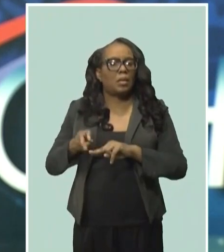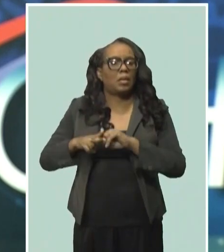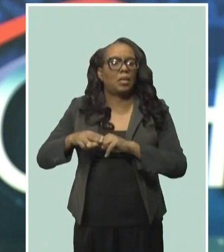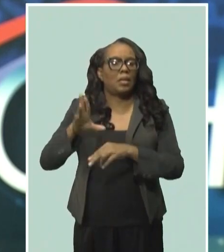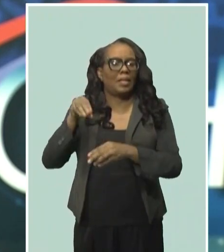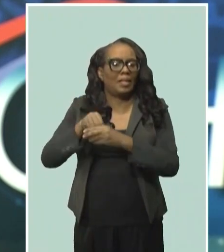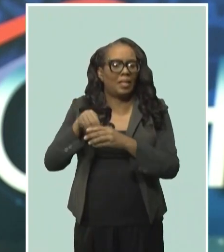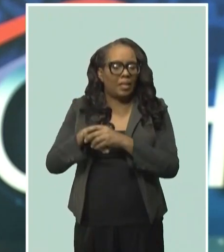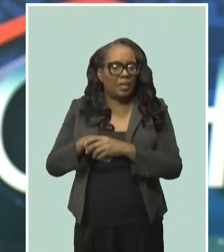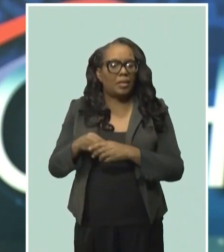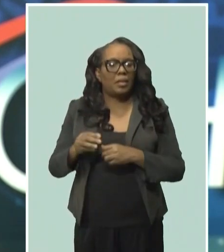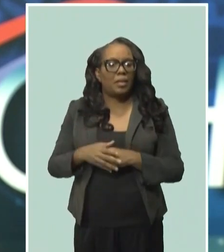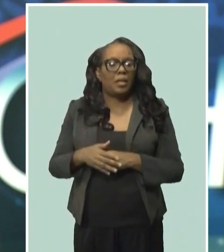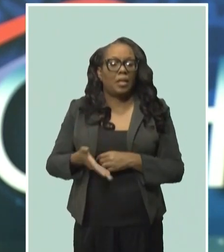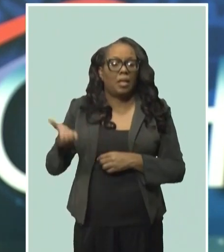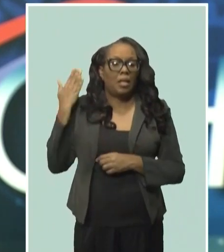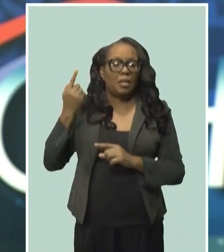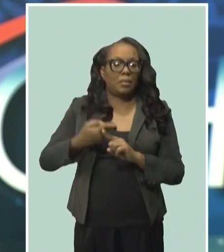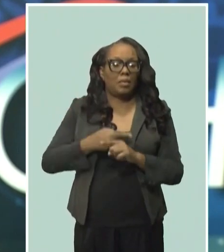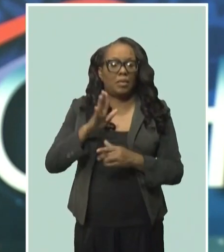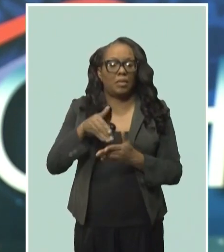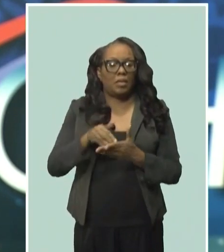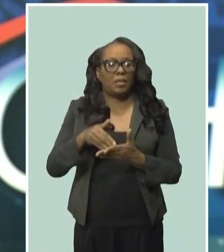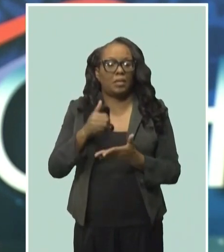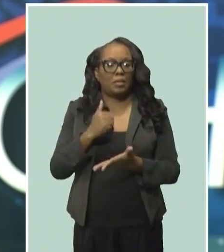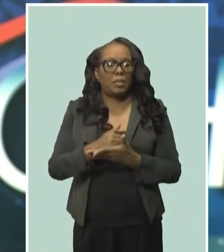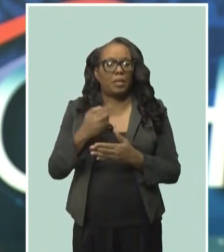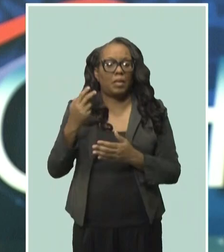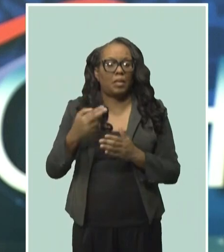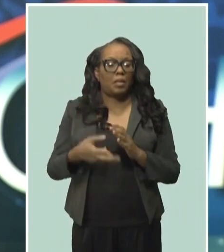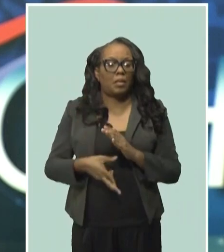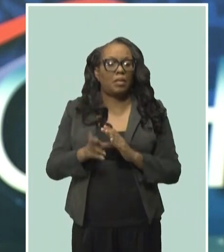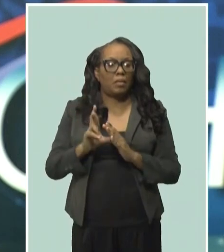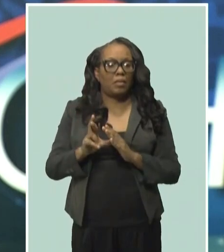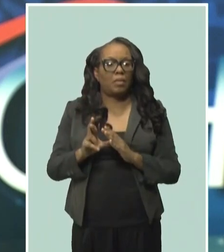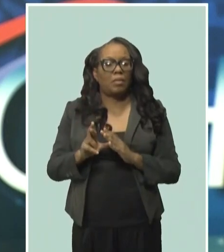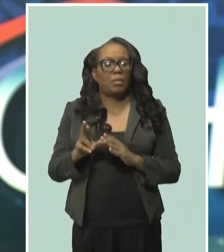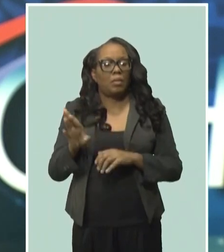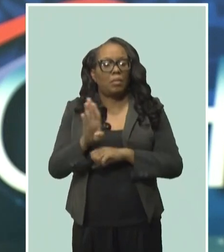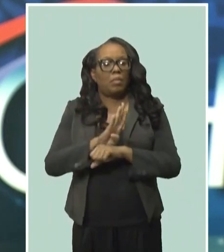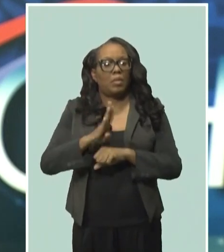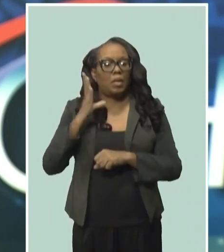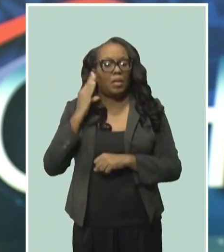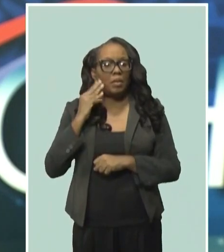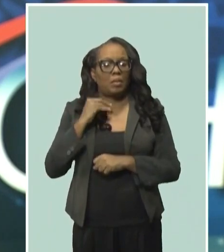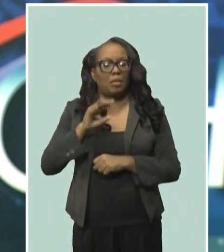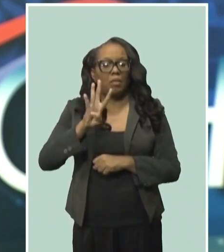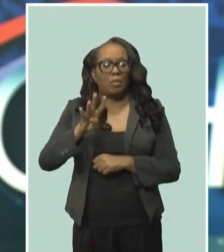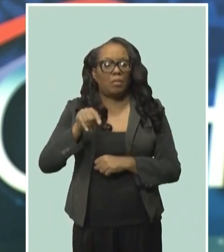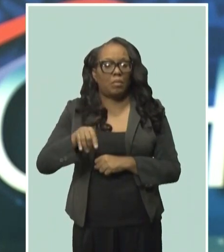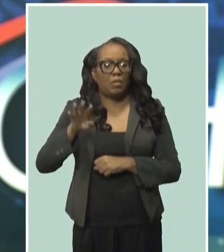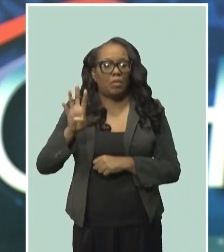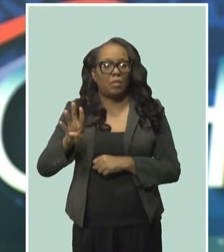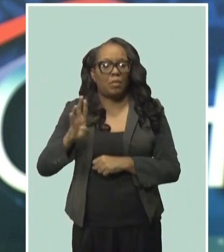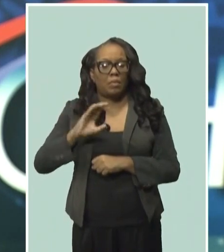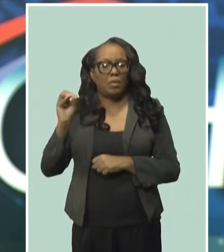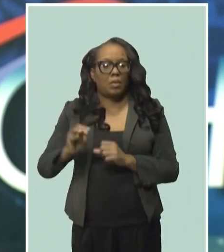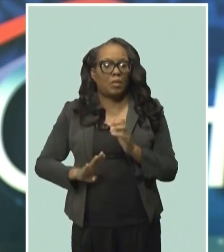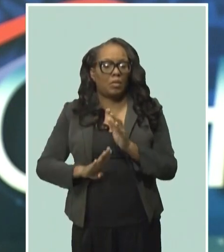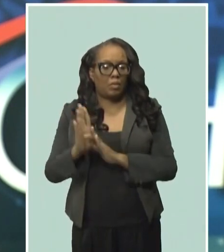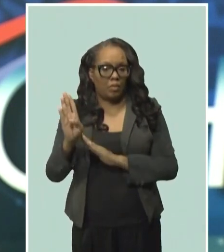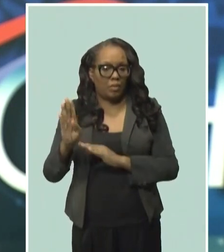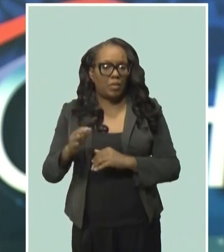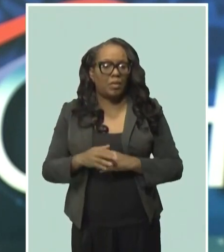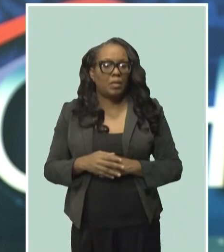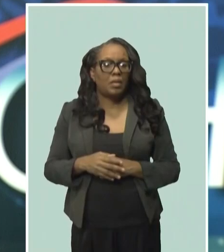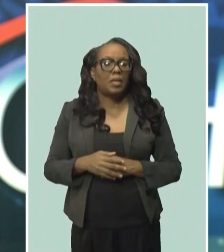to figures presented in last month's central bank review, the country recorded 4.4% growth in 2023. The governor